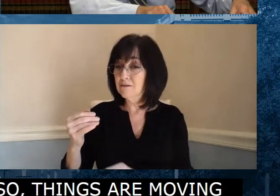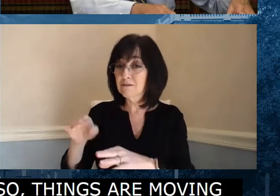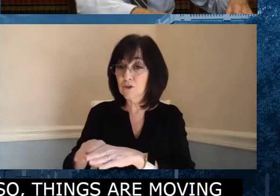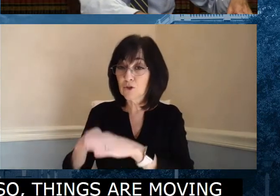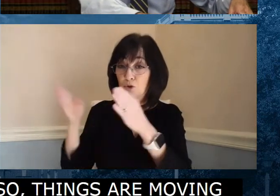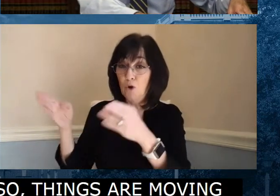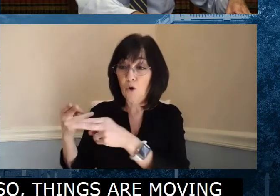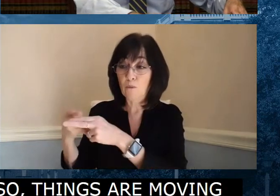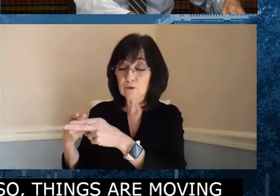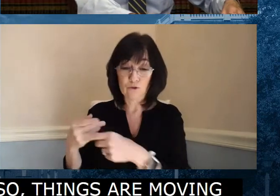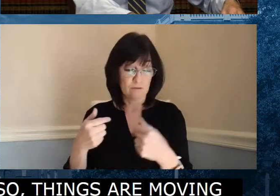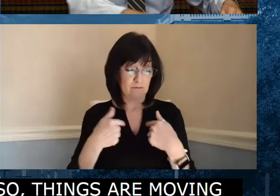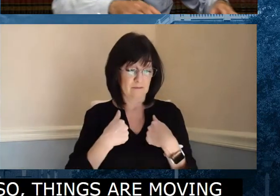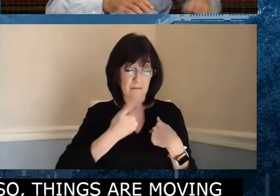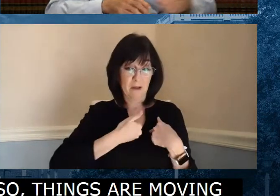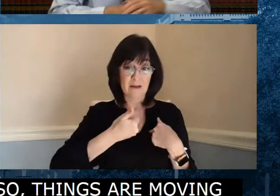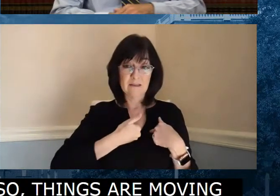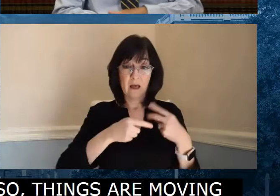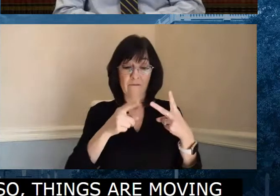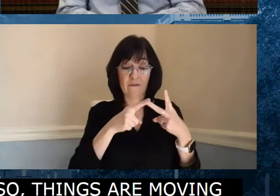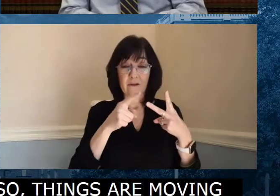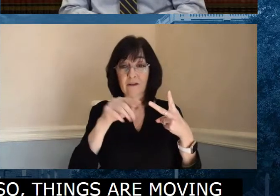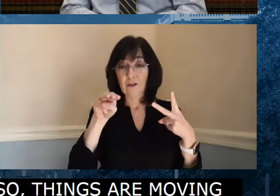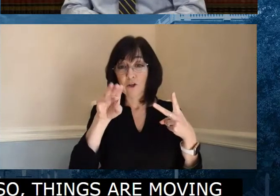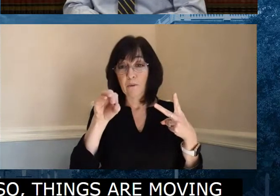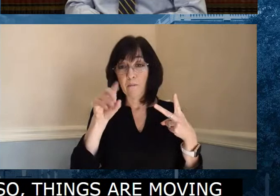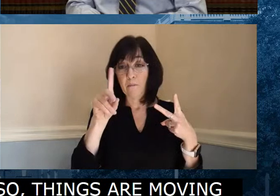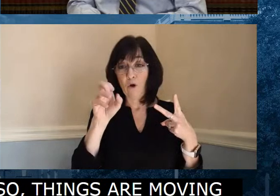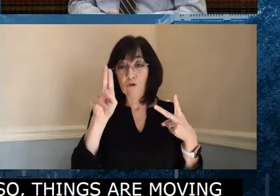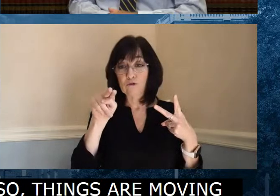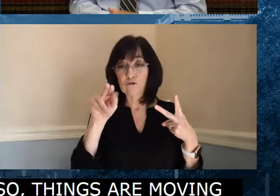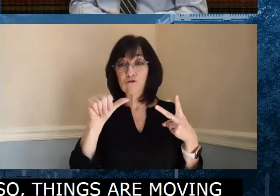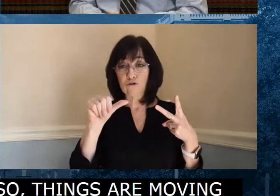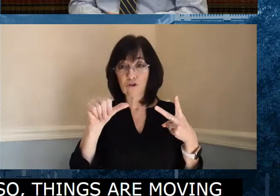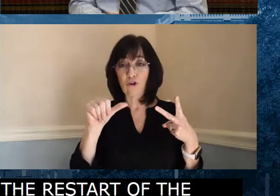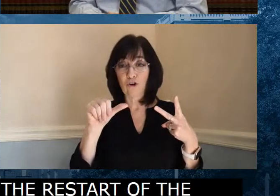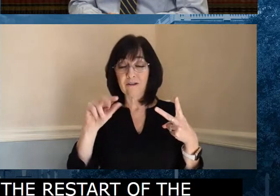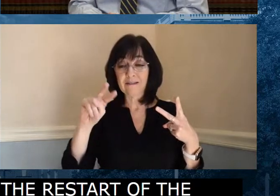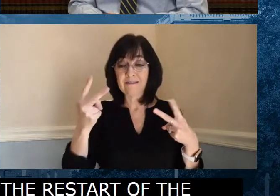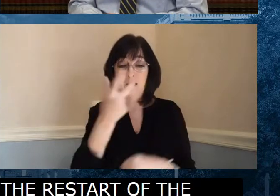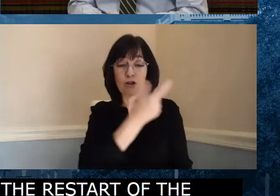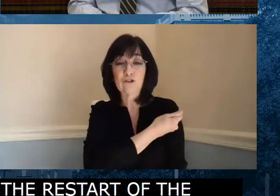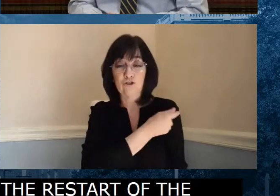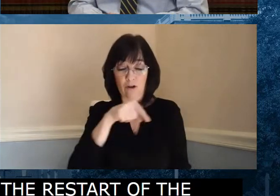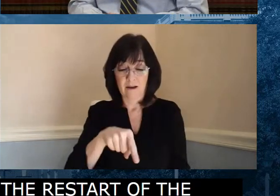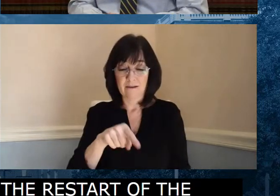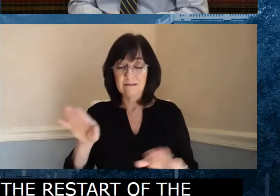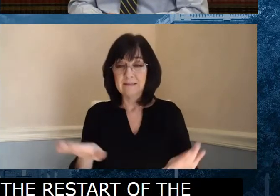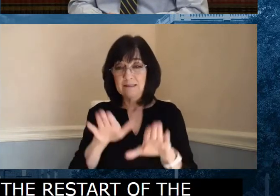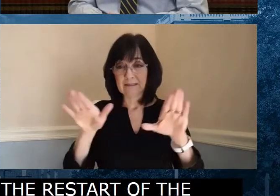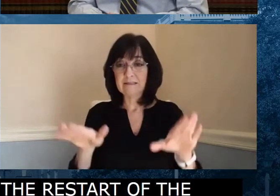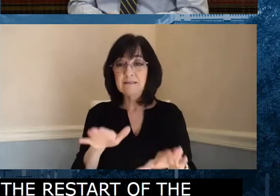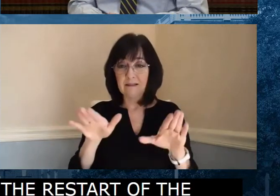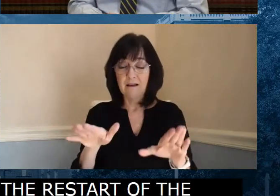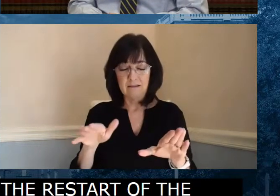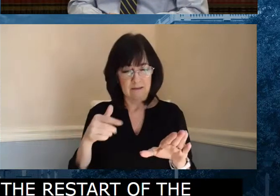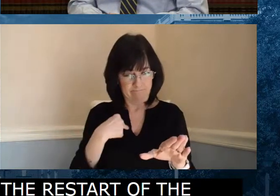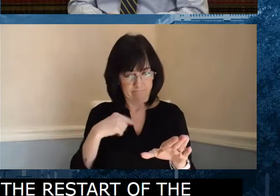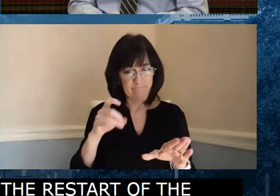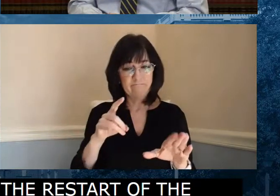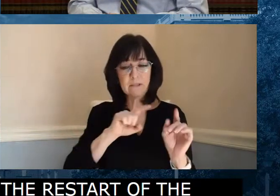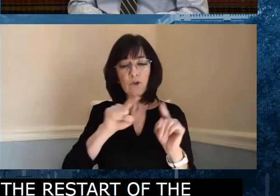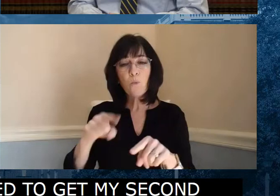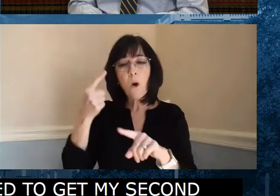my second dose of Moderna on Sunday at Dover Downs. Went down there about a month ago for the first dose. Really